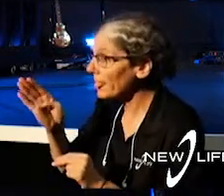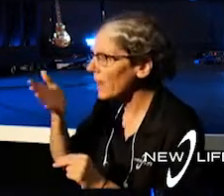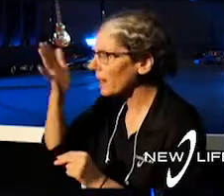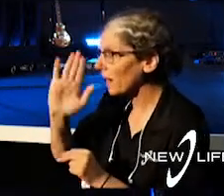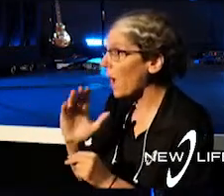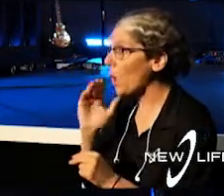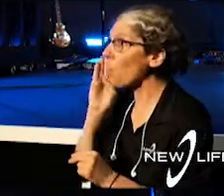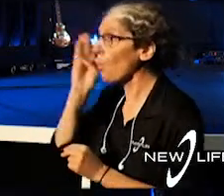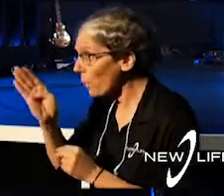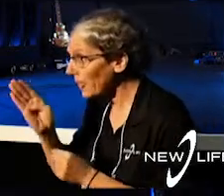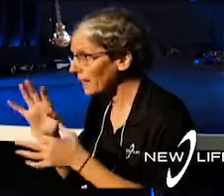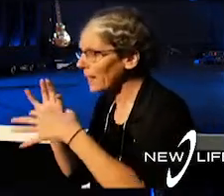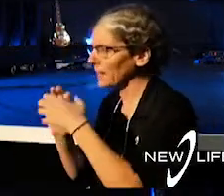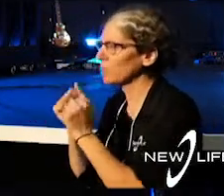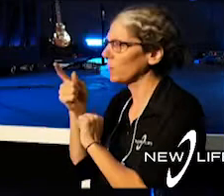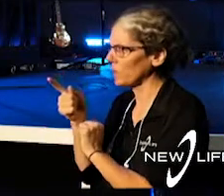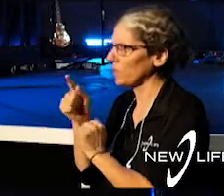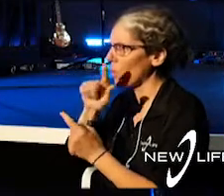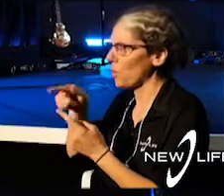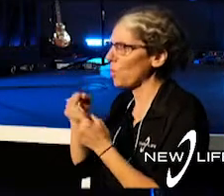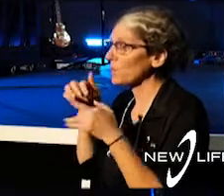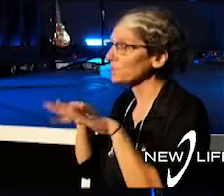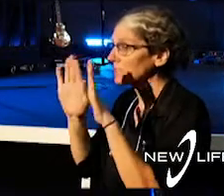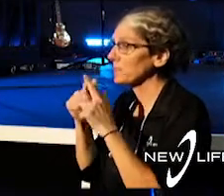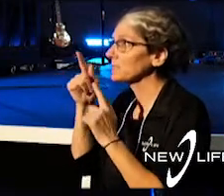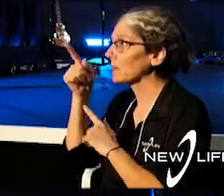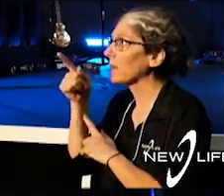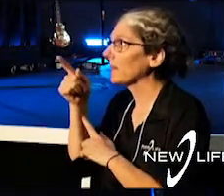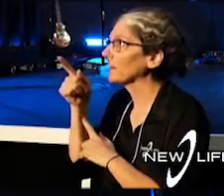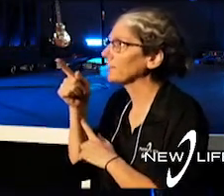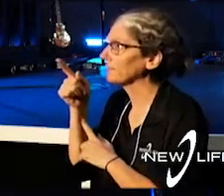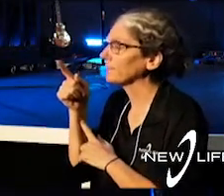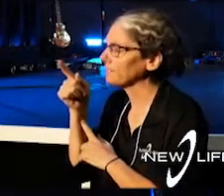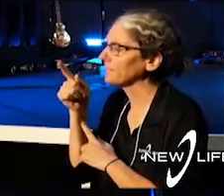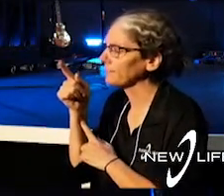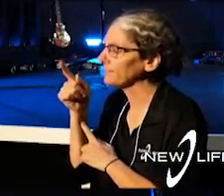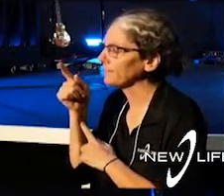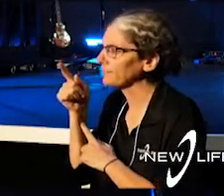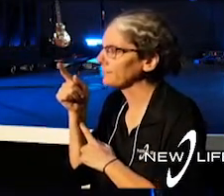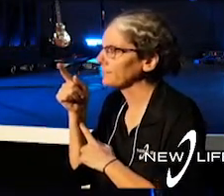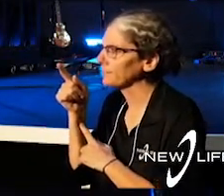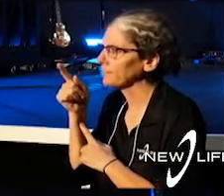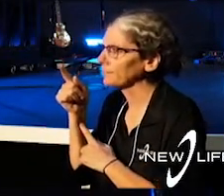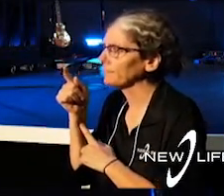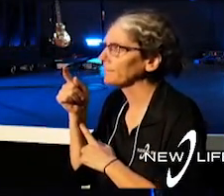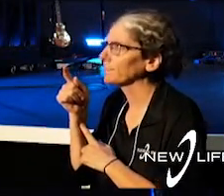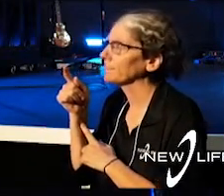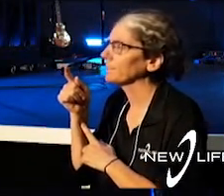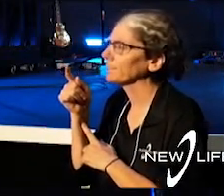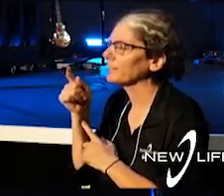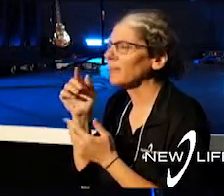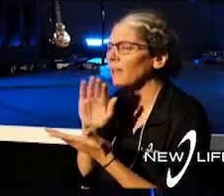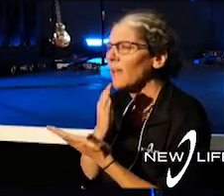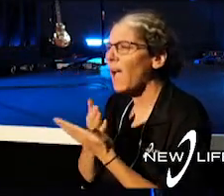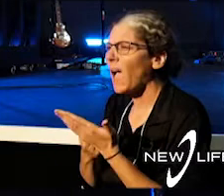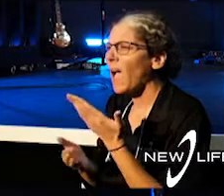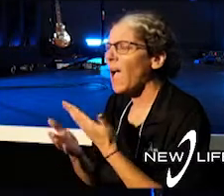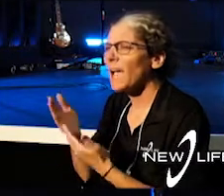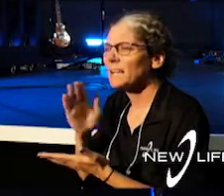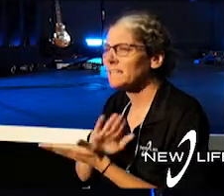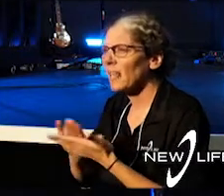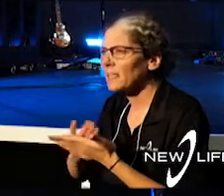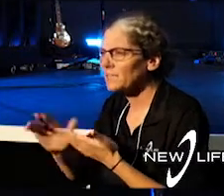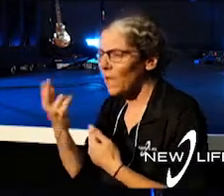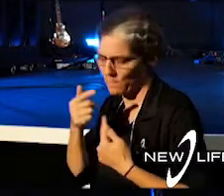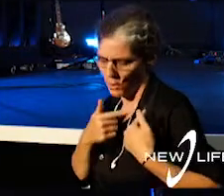of Scripture that we can bring that to the Lord every time. Let's continue. Cleanse your hands, you sinners, and